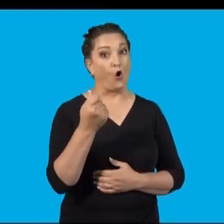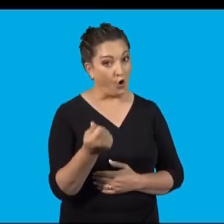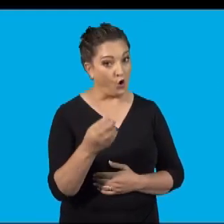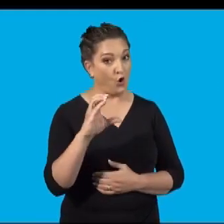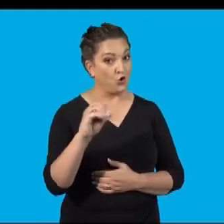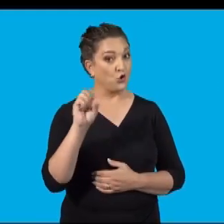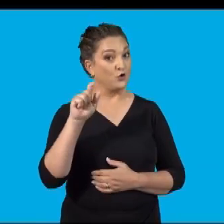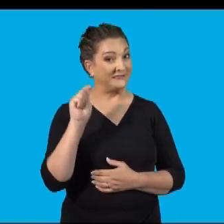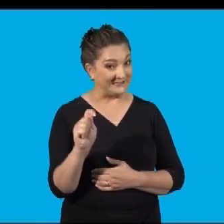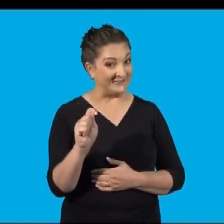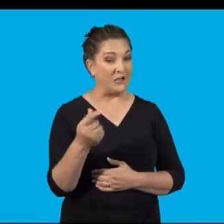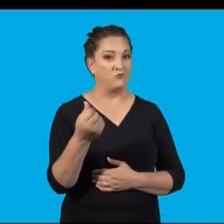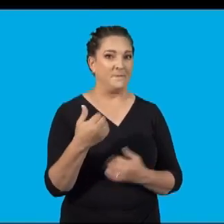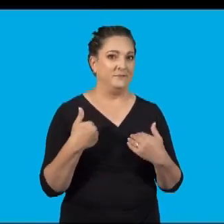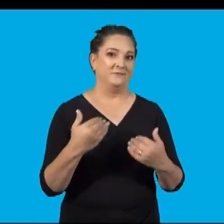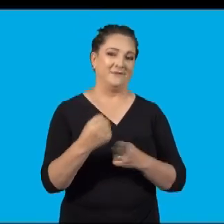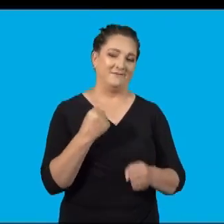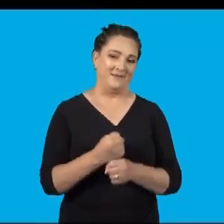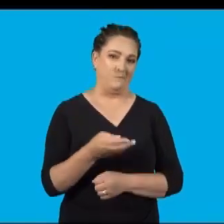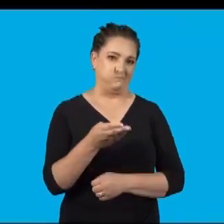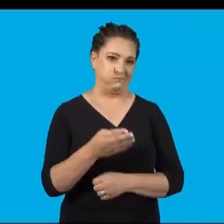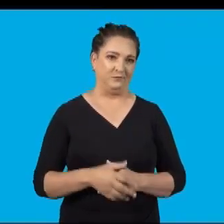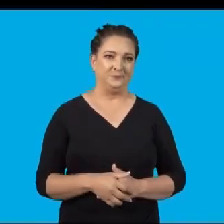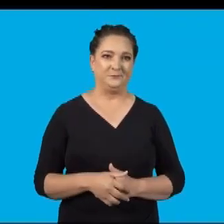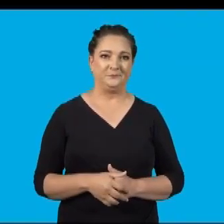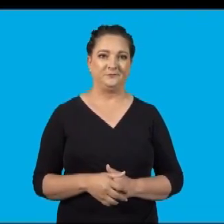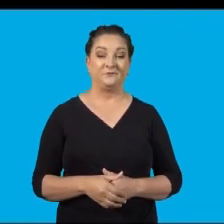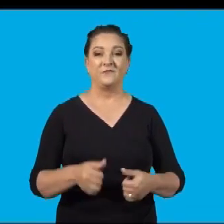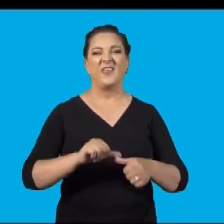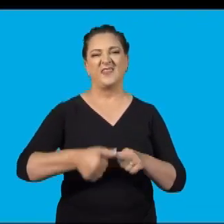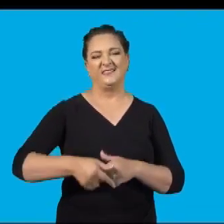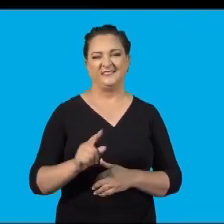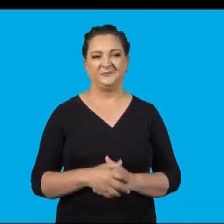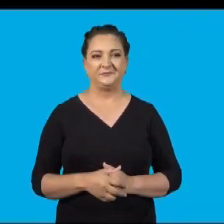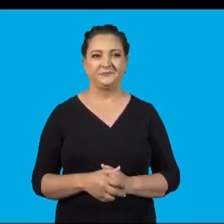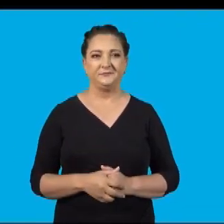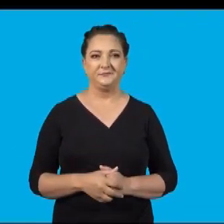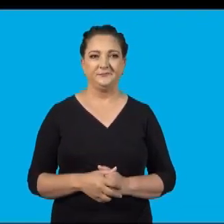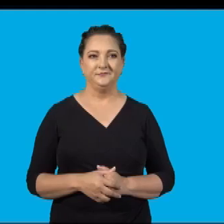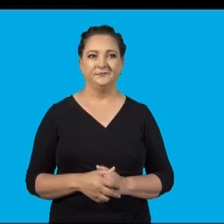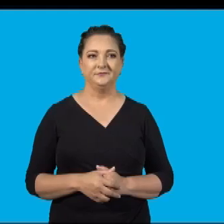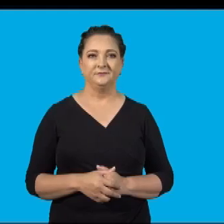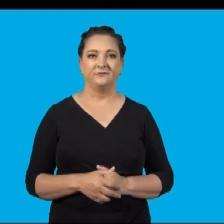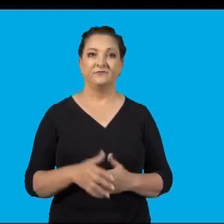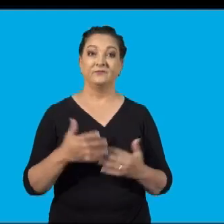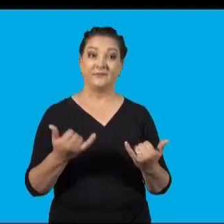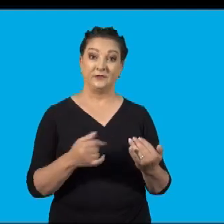price of the vehicles at the beginning of the year. Let's go on to the next one. And it